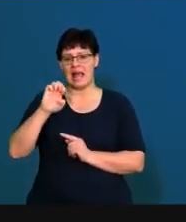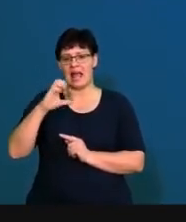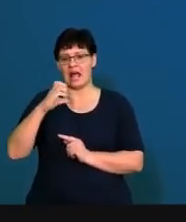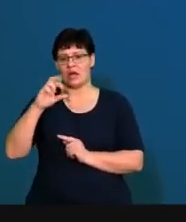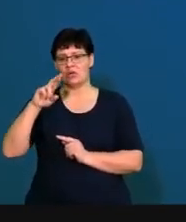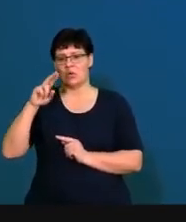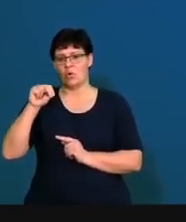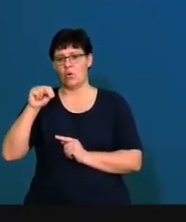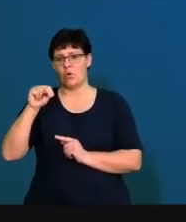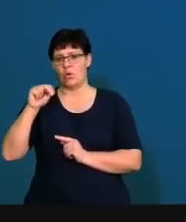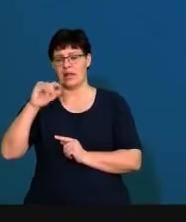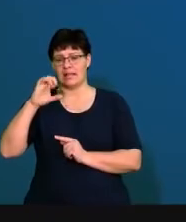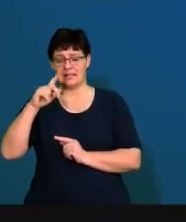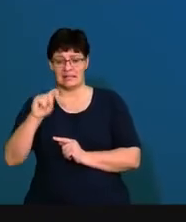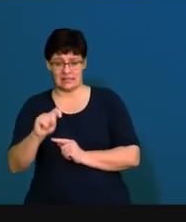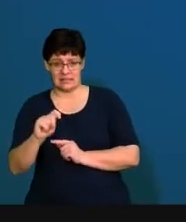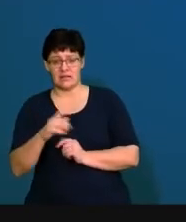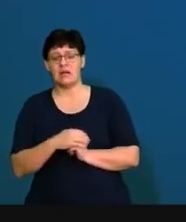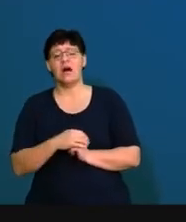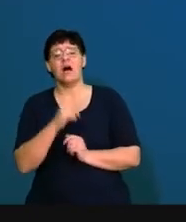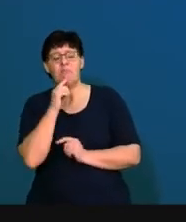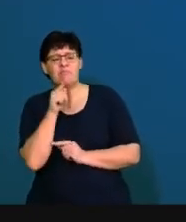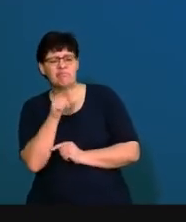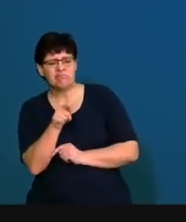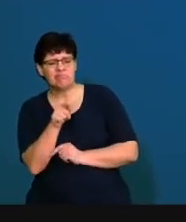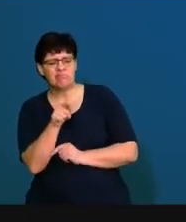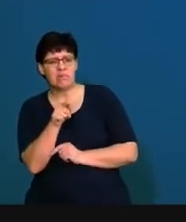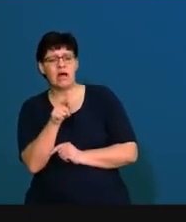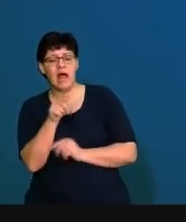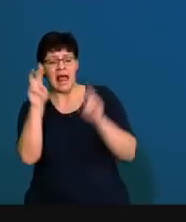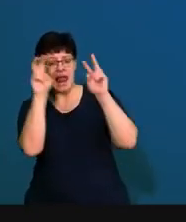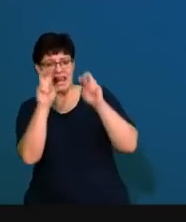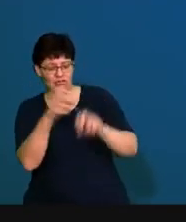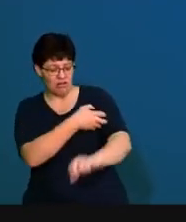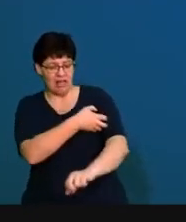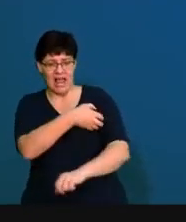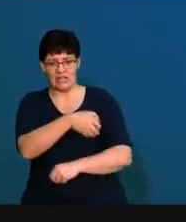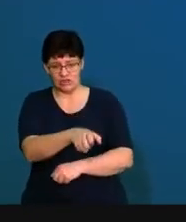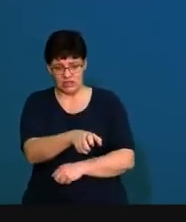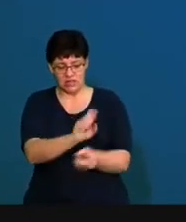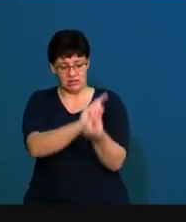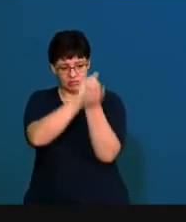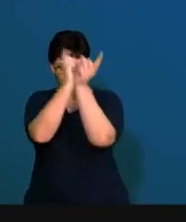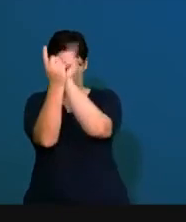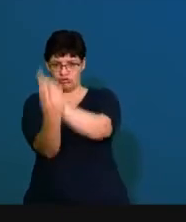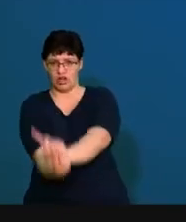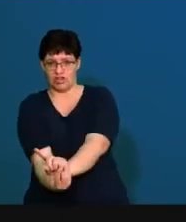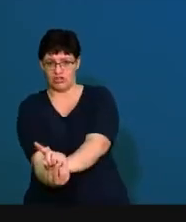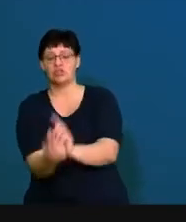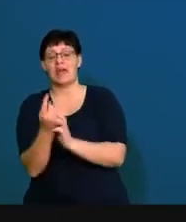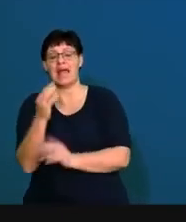talking about what is common about these two applications is that electrical energy is converted